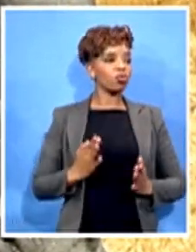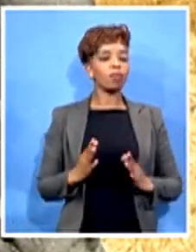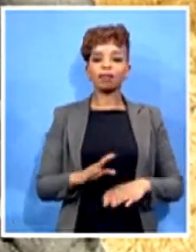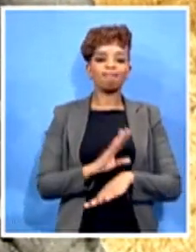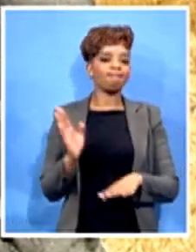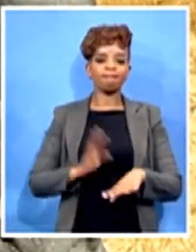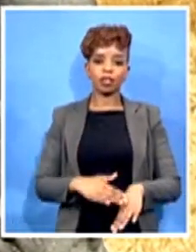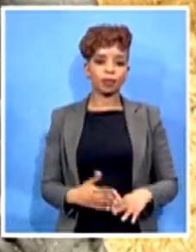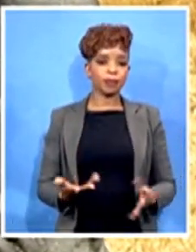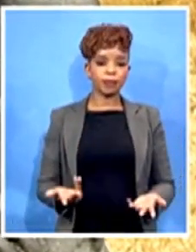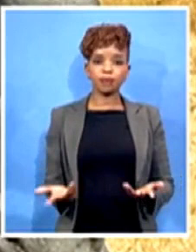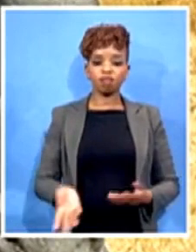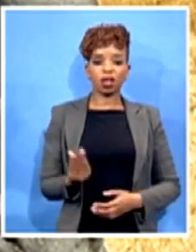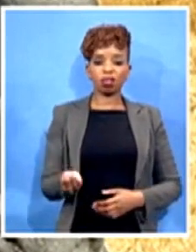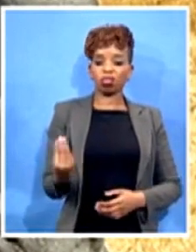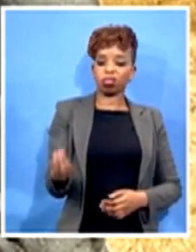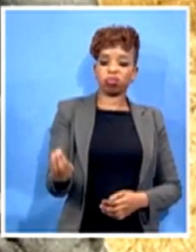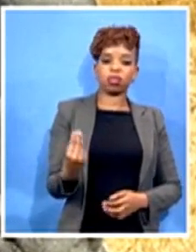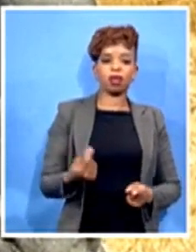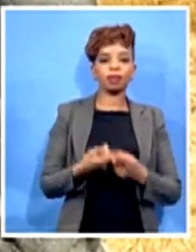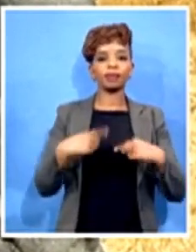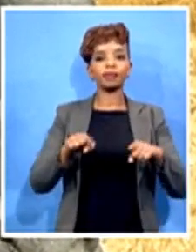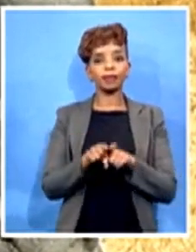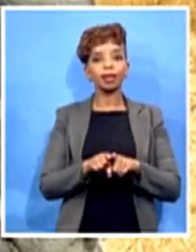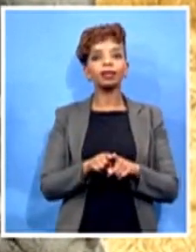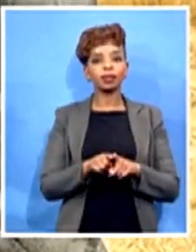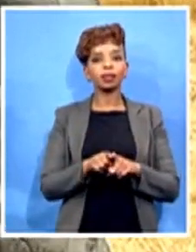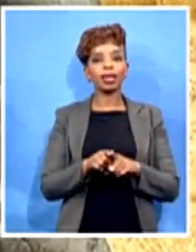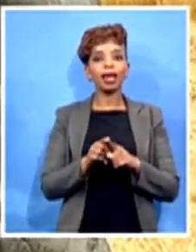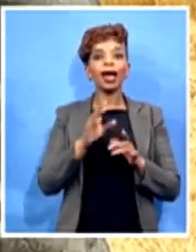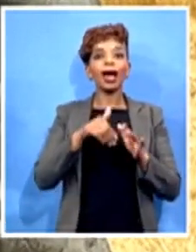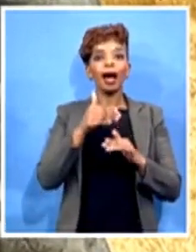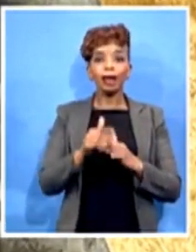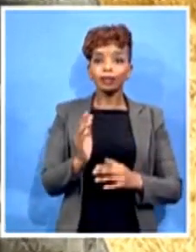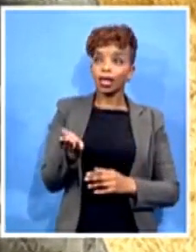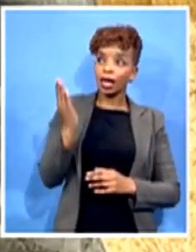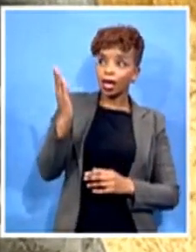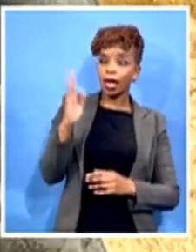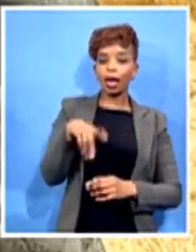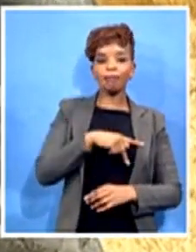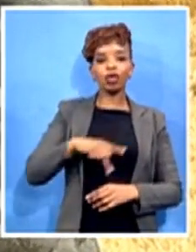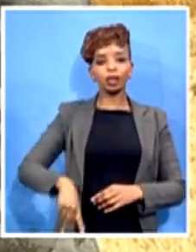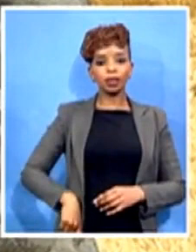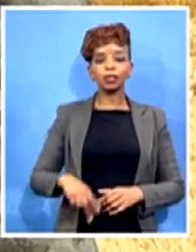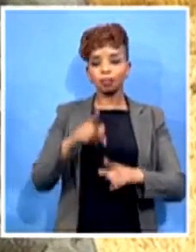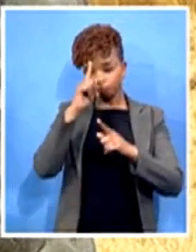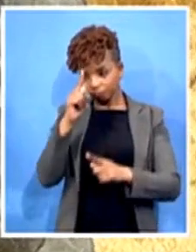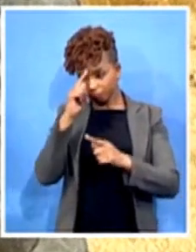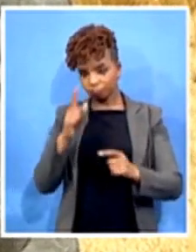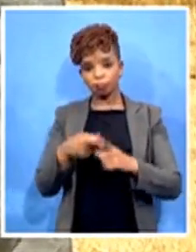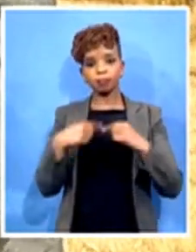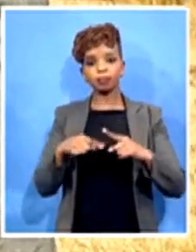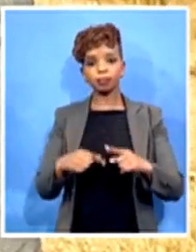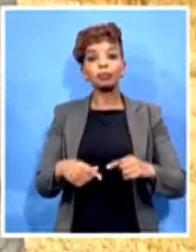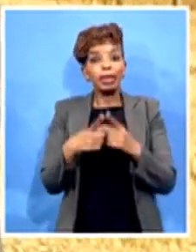had recognized our kingship, that really made us as Ama-Mpondomise to be very jubilant, to be very happy that we